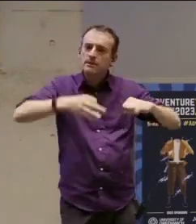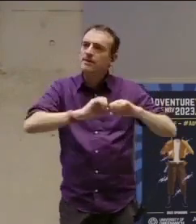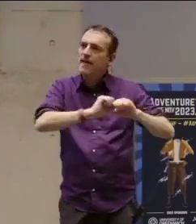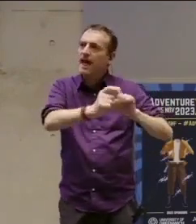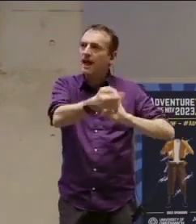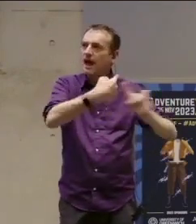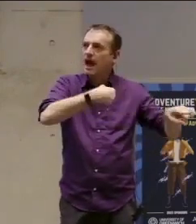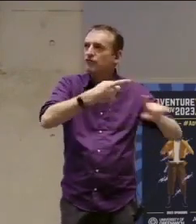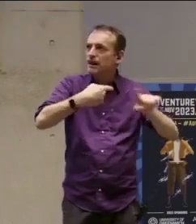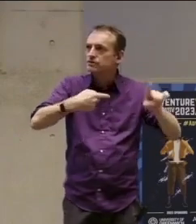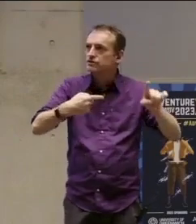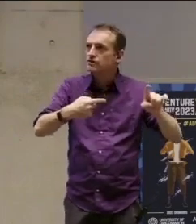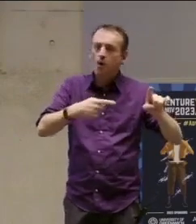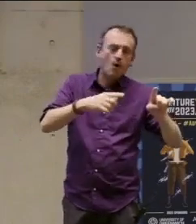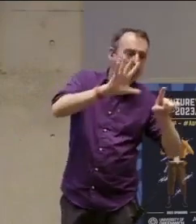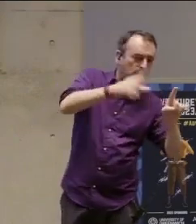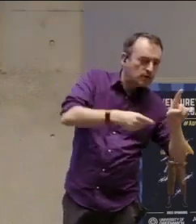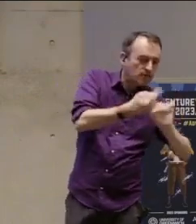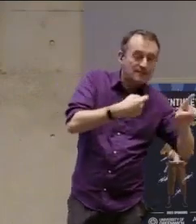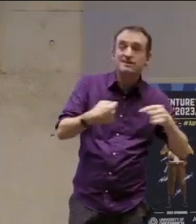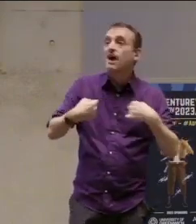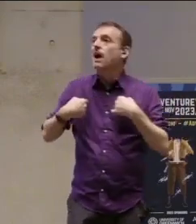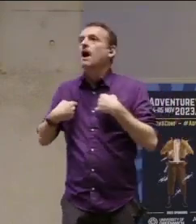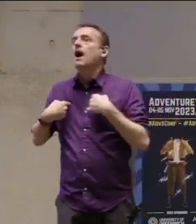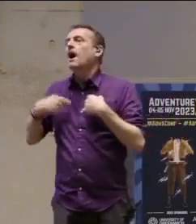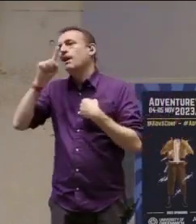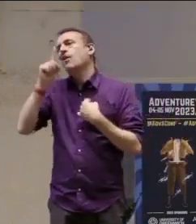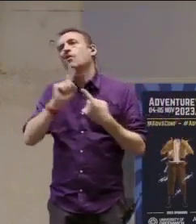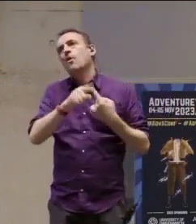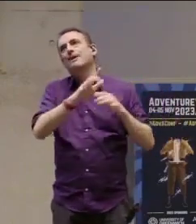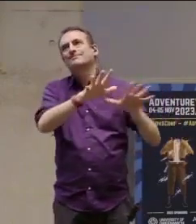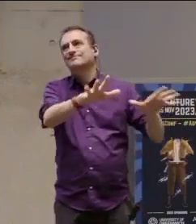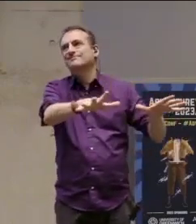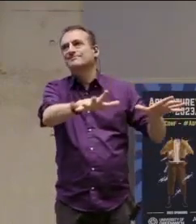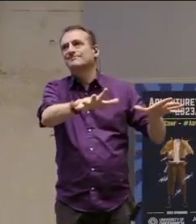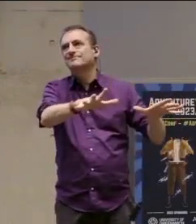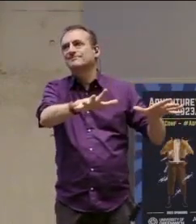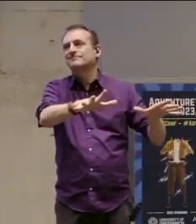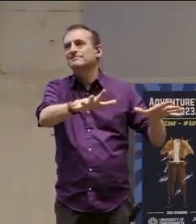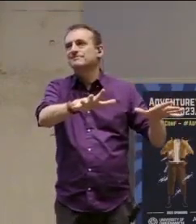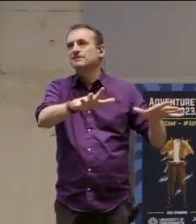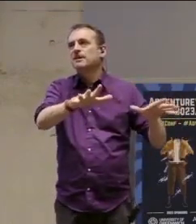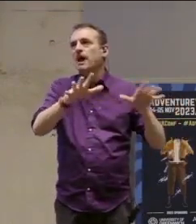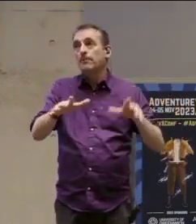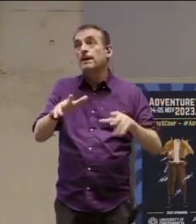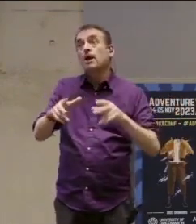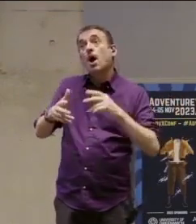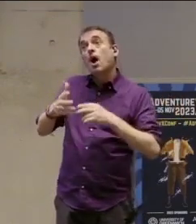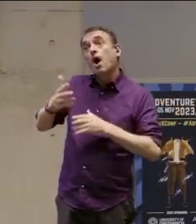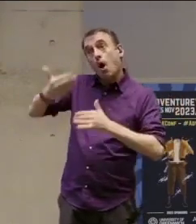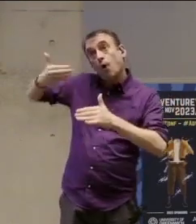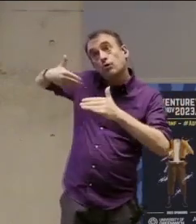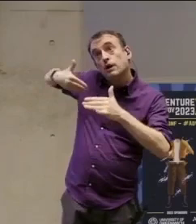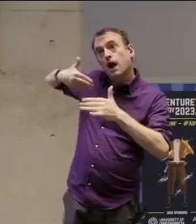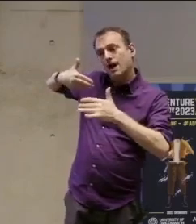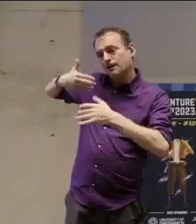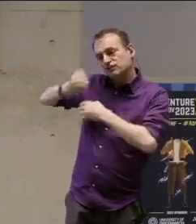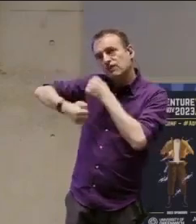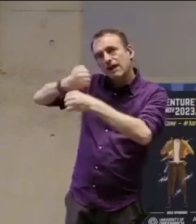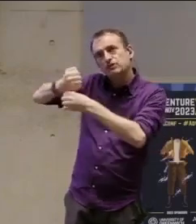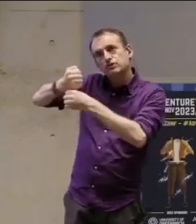or Africa, but I could comment on, like, I guess the older generation's perspective on it, who have maybe spent more time